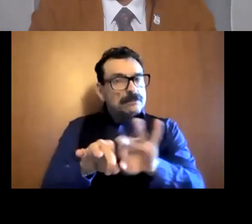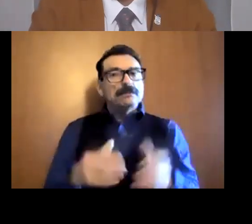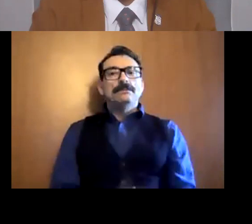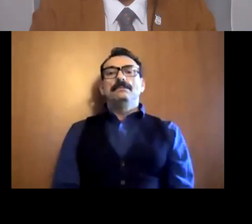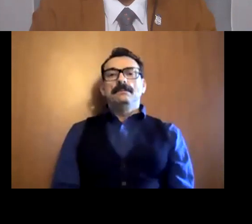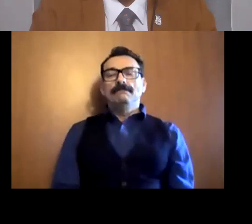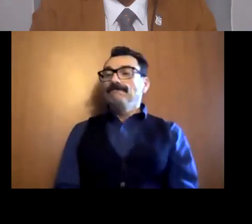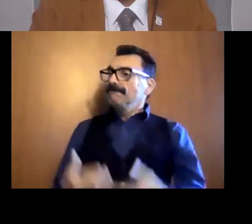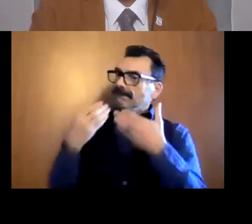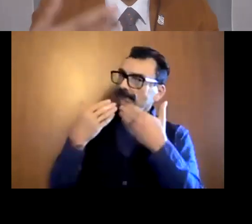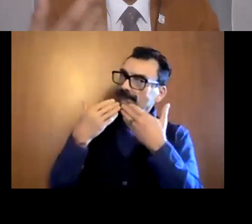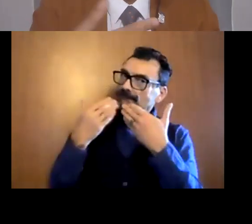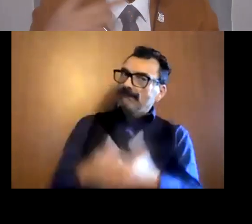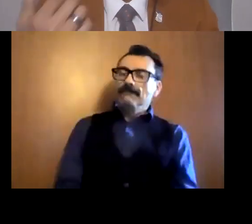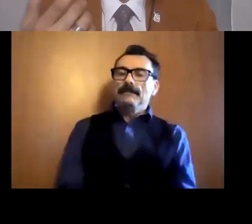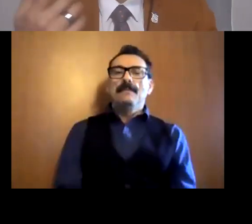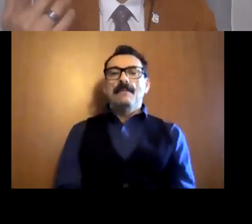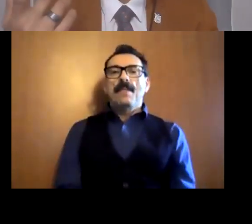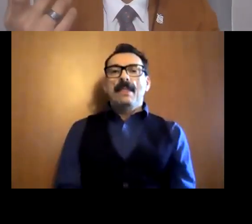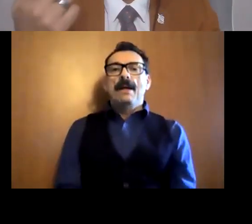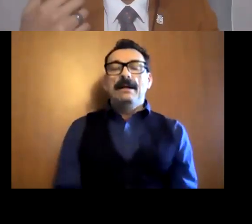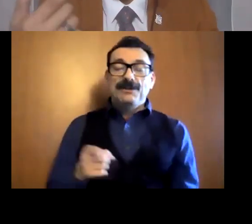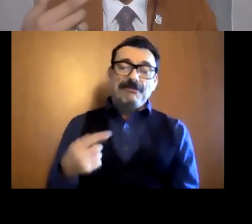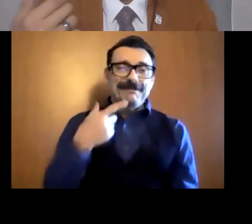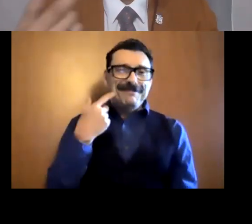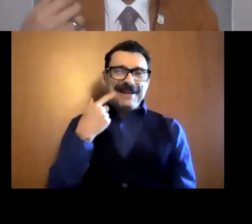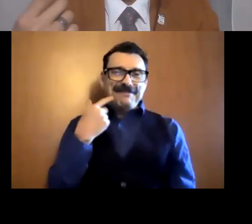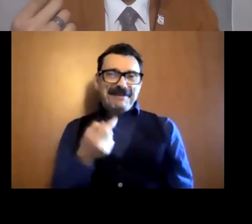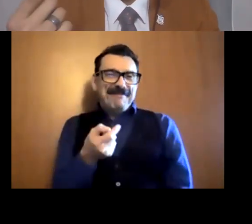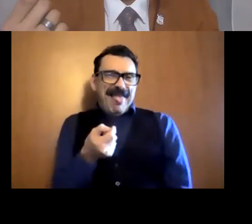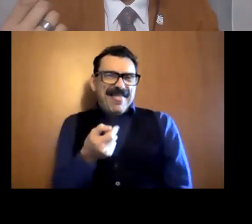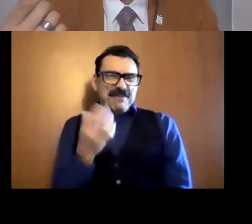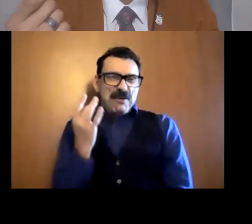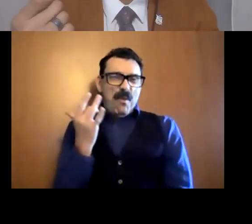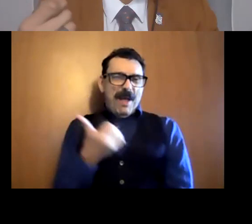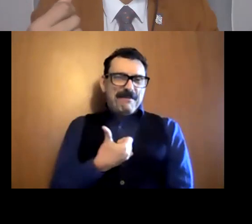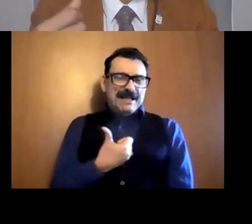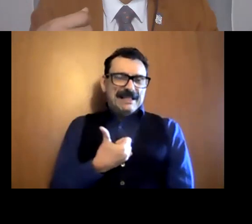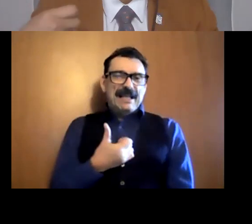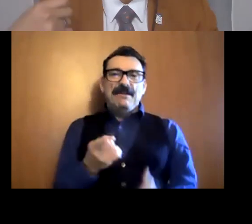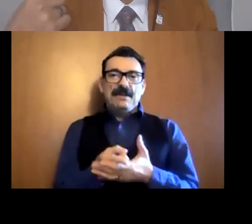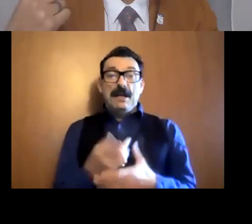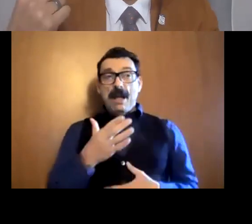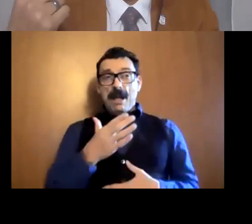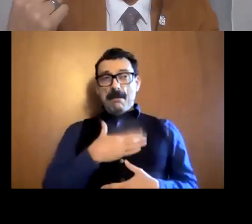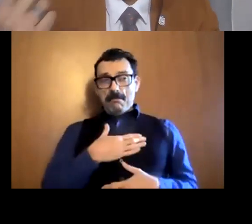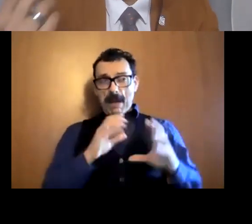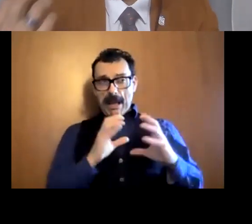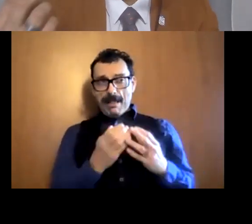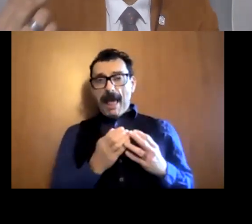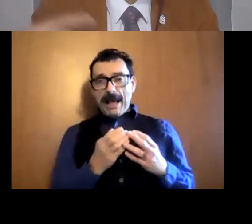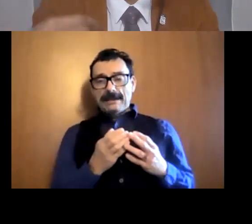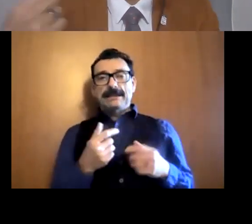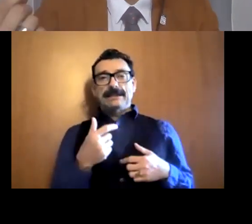Thank you. I'm slightly chuckling because uh, in my class am